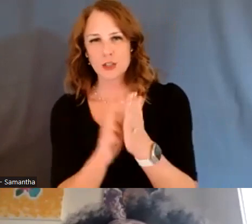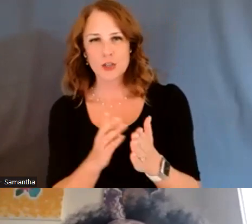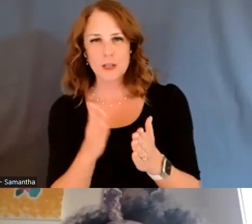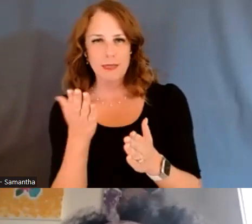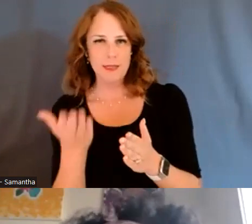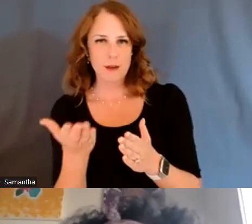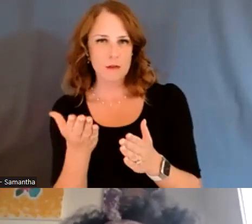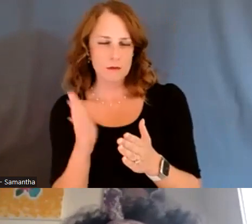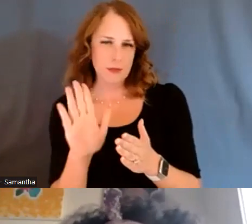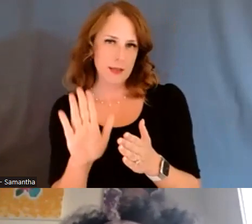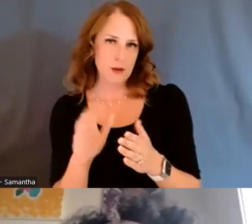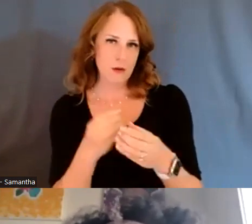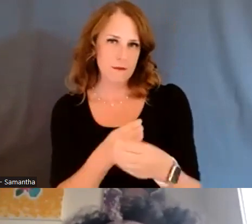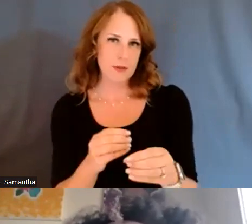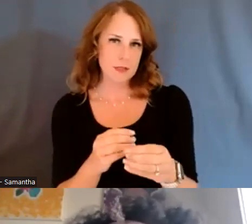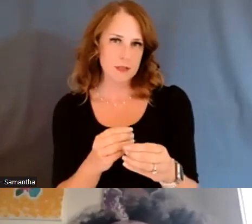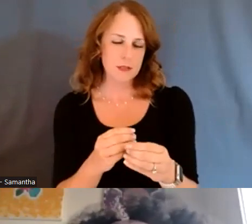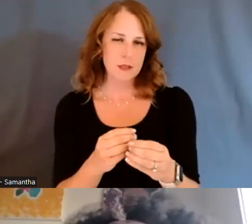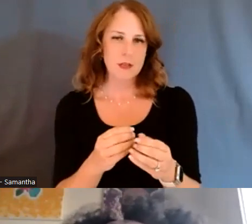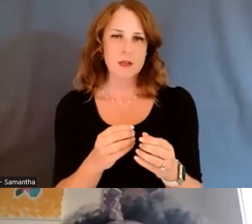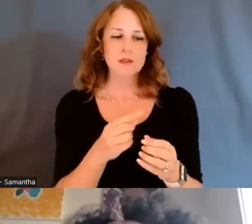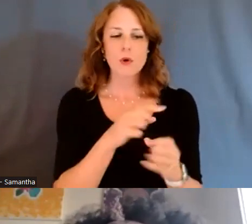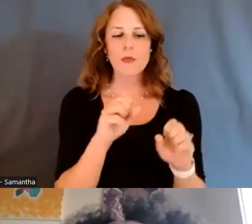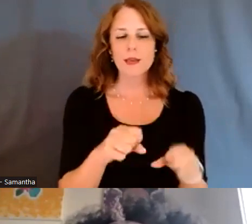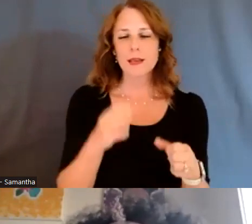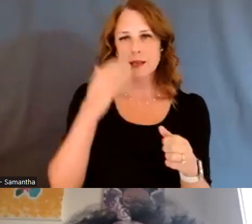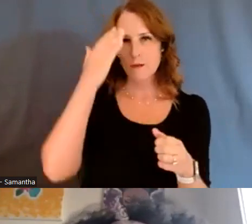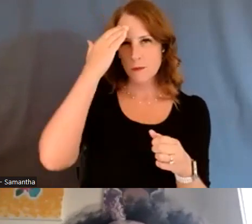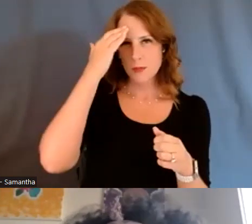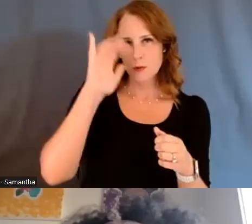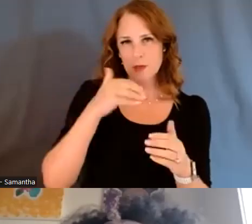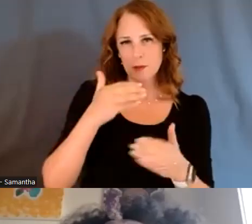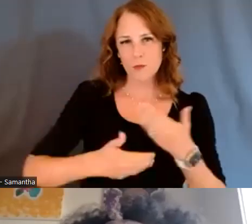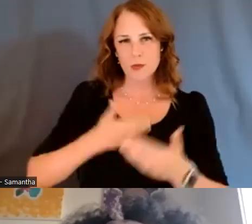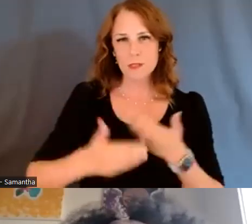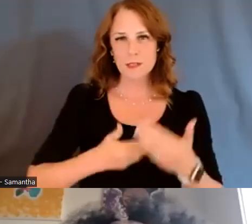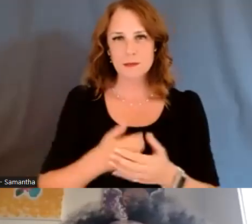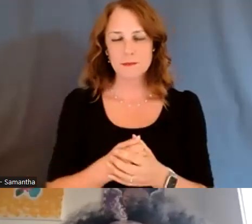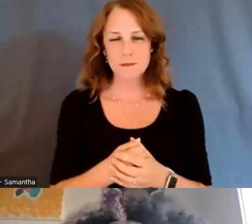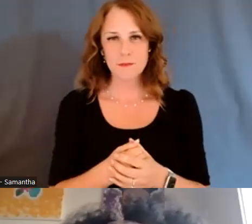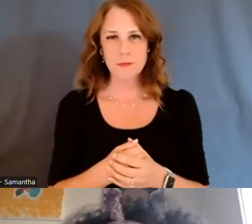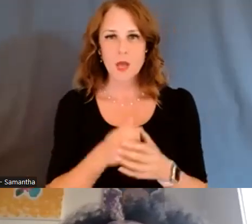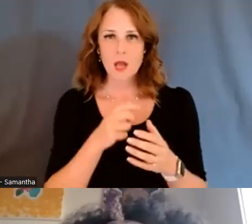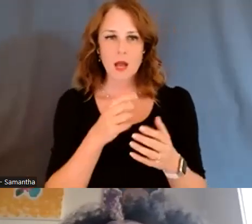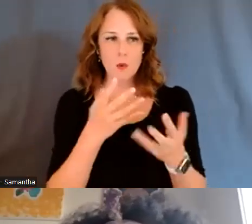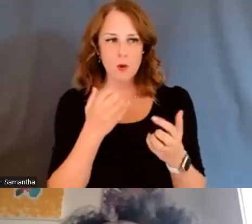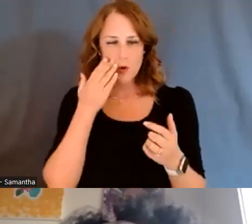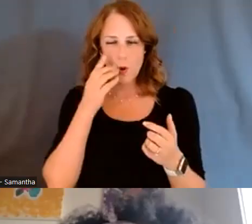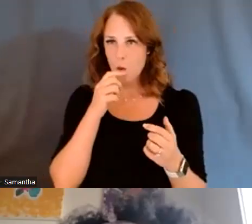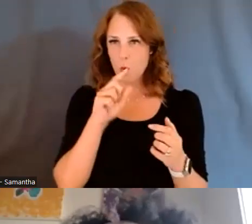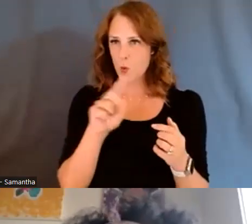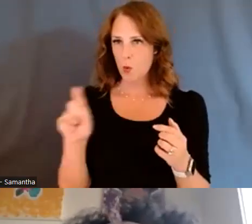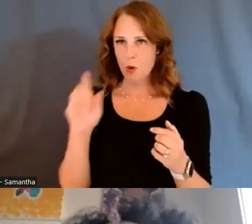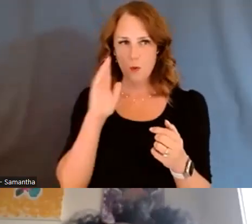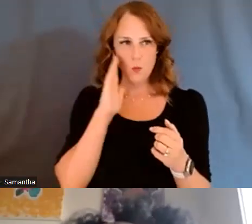part, just so they can get familiar with the process and just who they'll be meeting with and who they're going to have